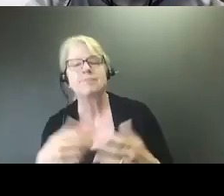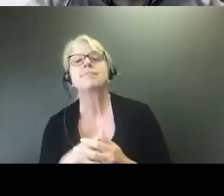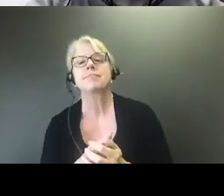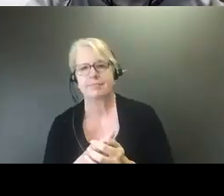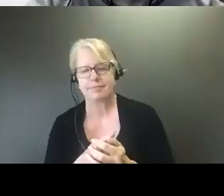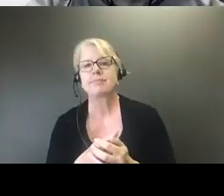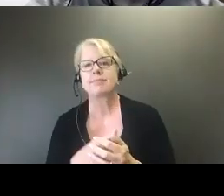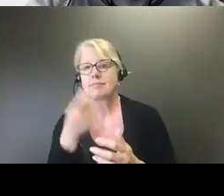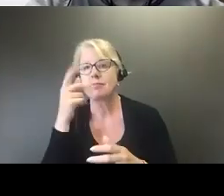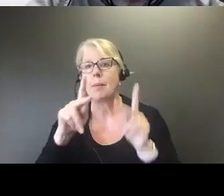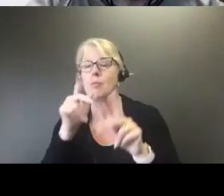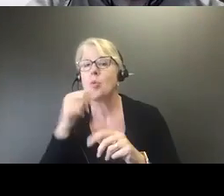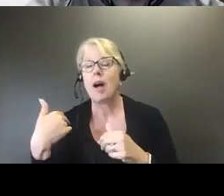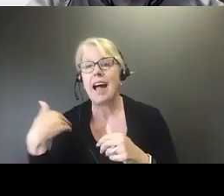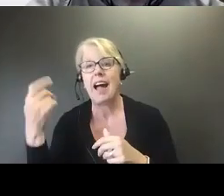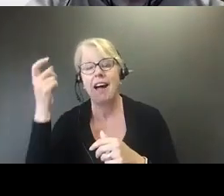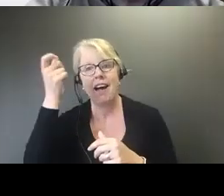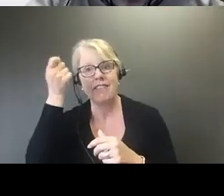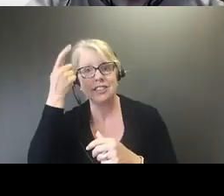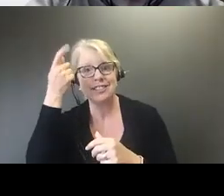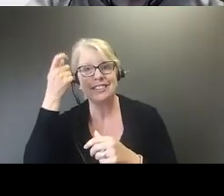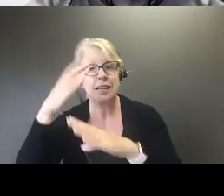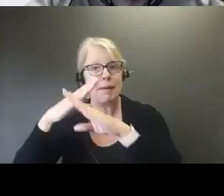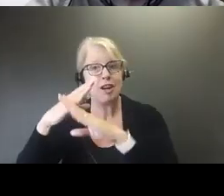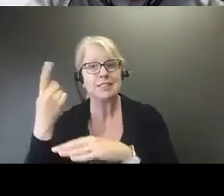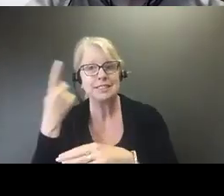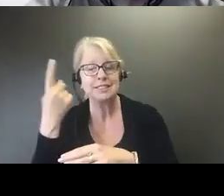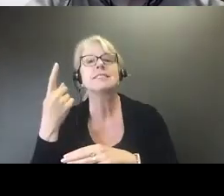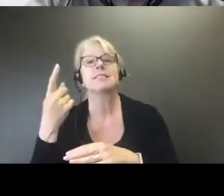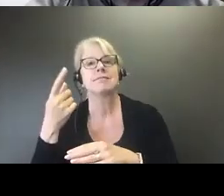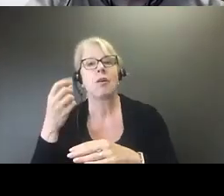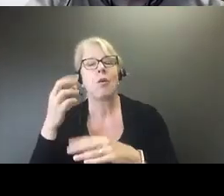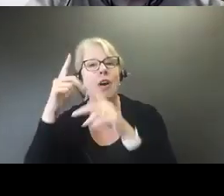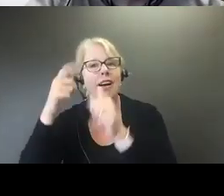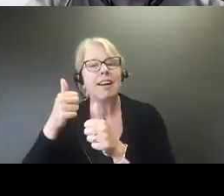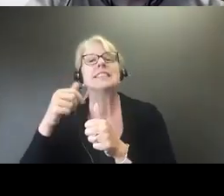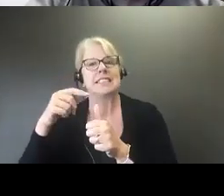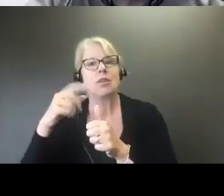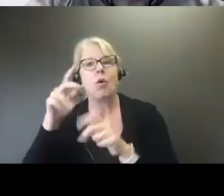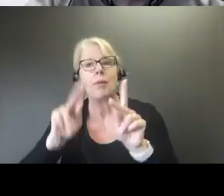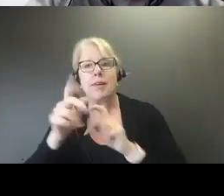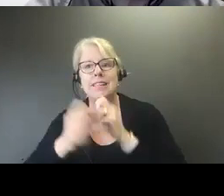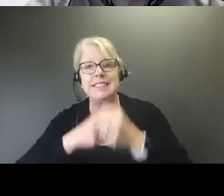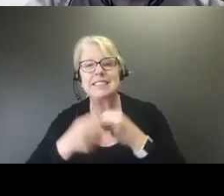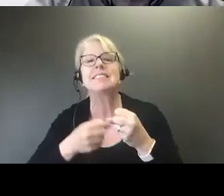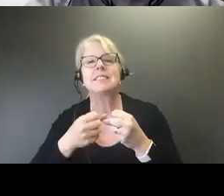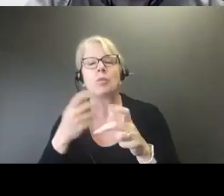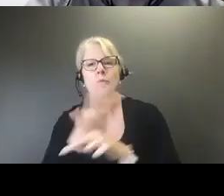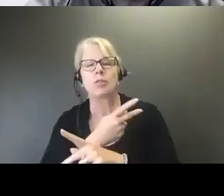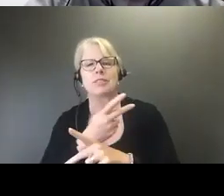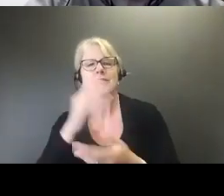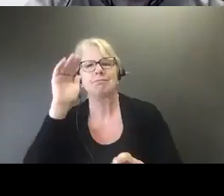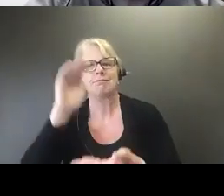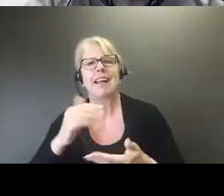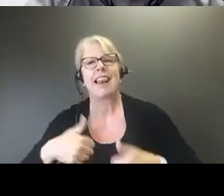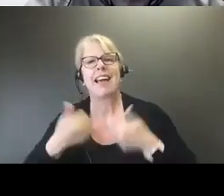with cognitive impairment, as I've mentioned, and individuals who are suffering reduced life satisfaction are much more